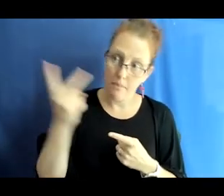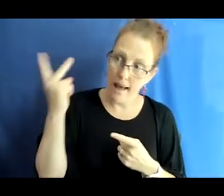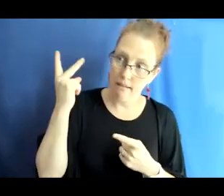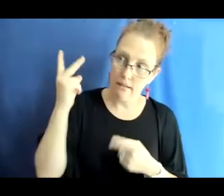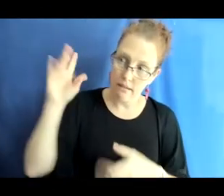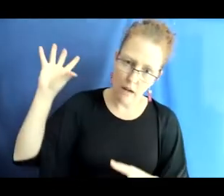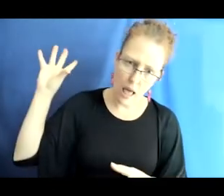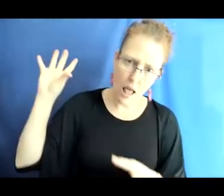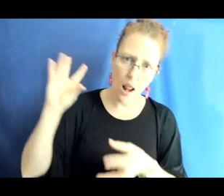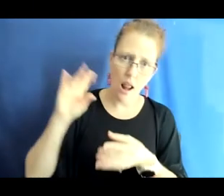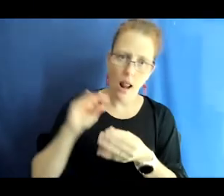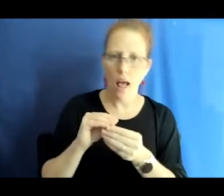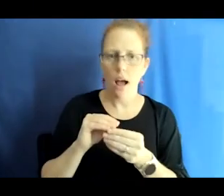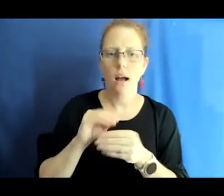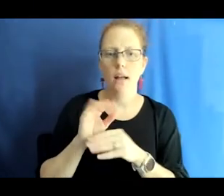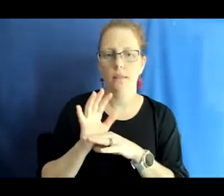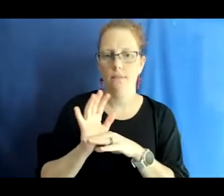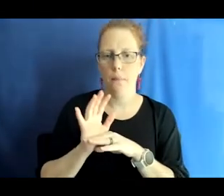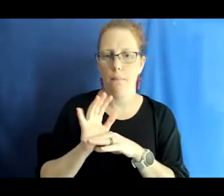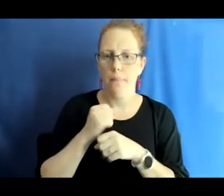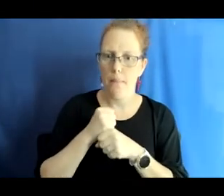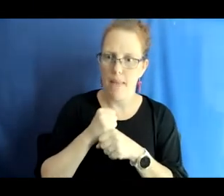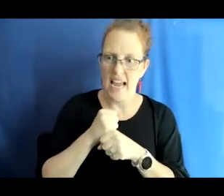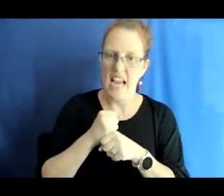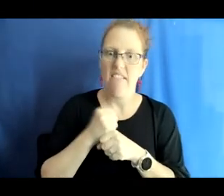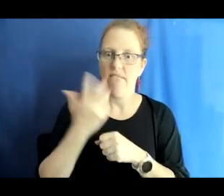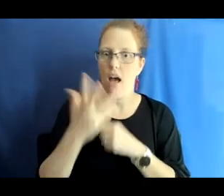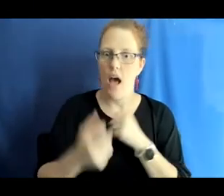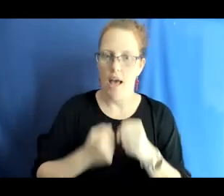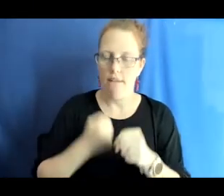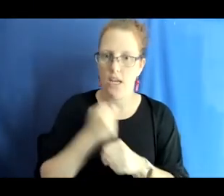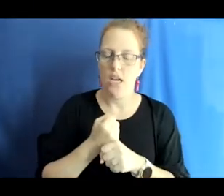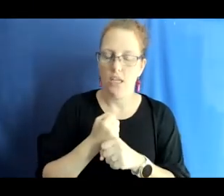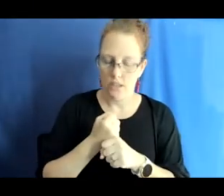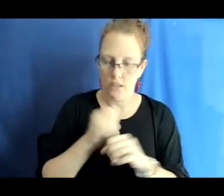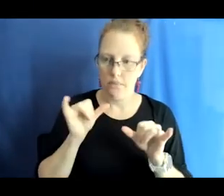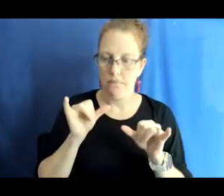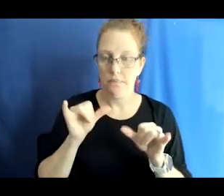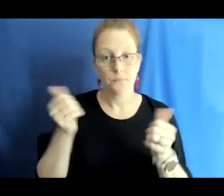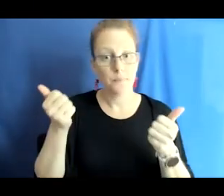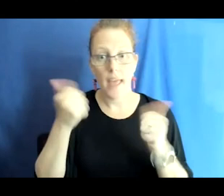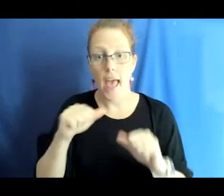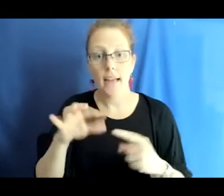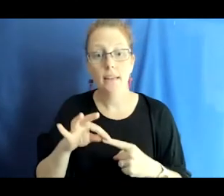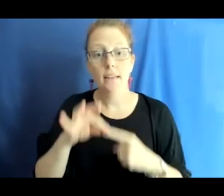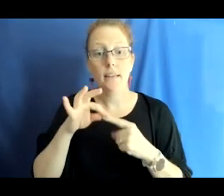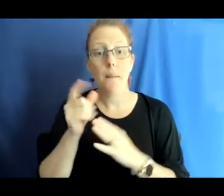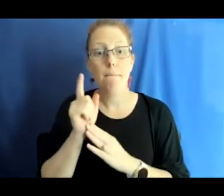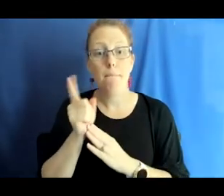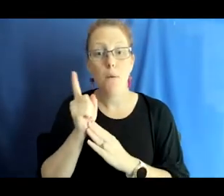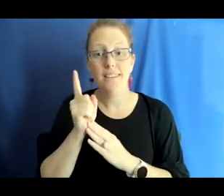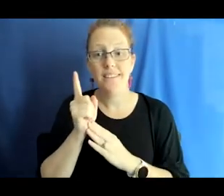both at home and in Japan, are there any special moments other than, of course, actually meeting your